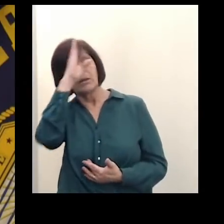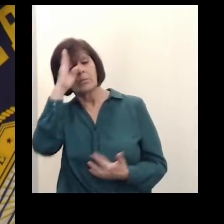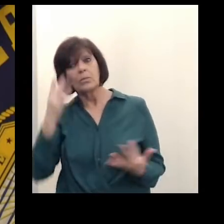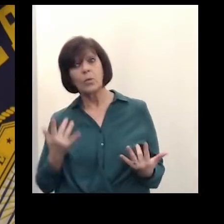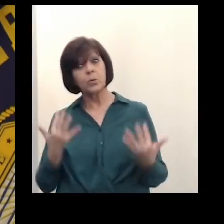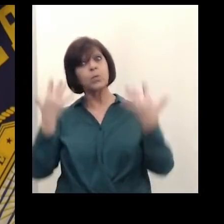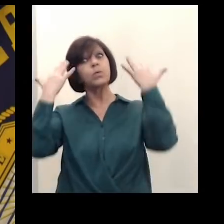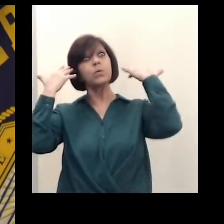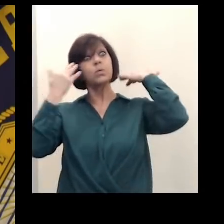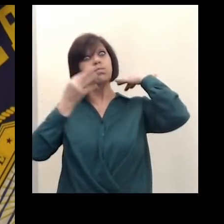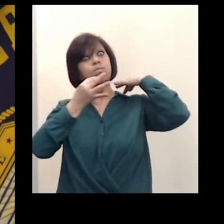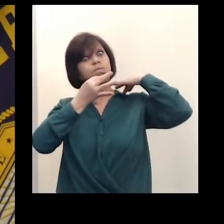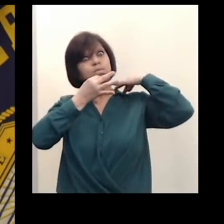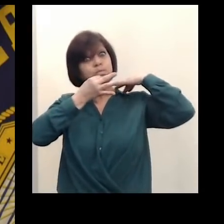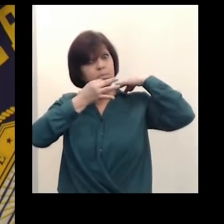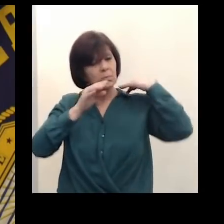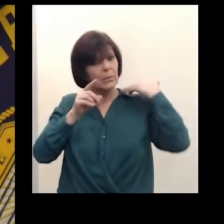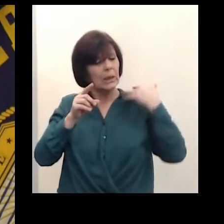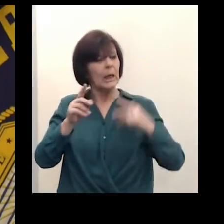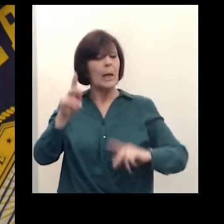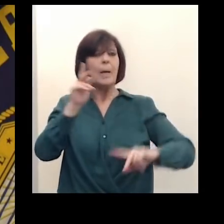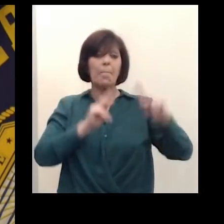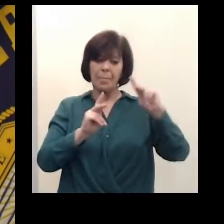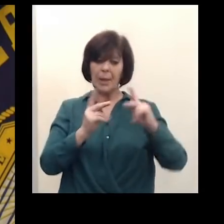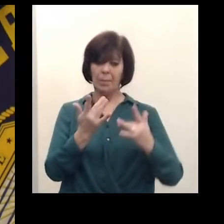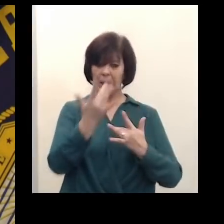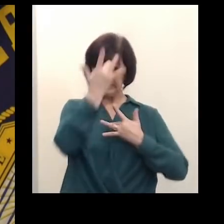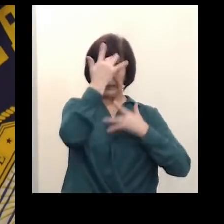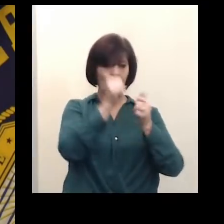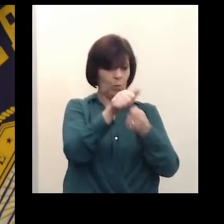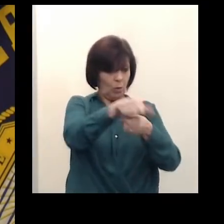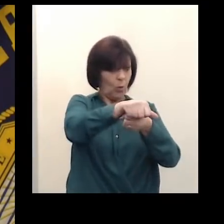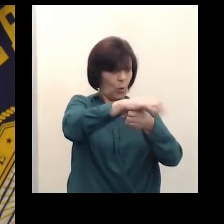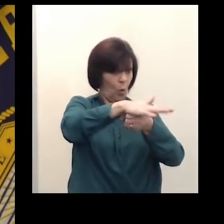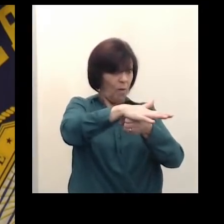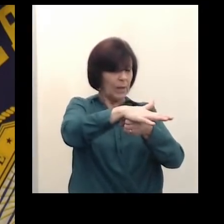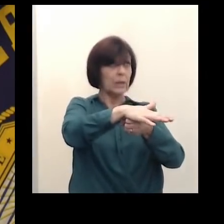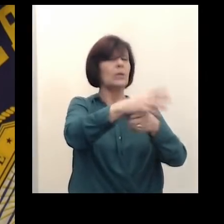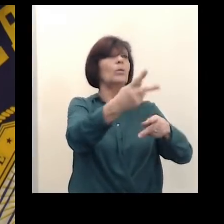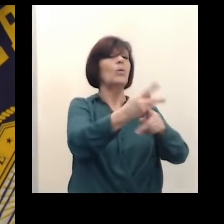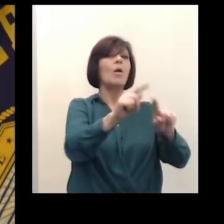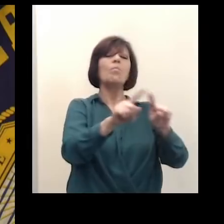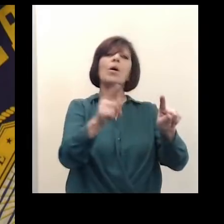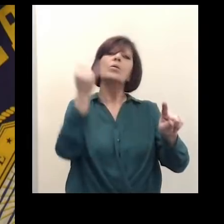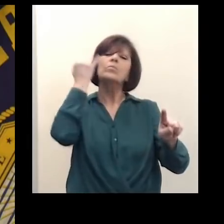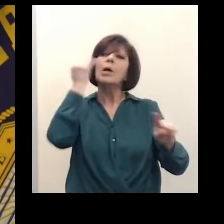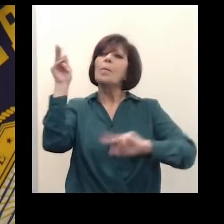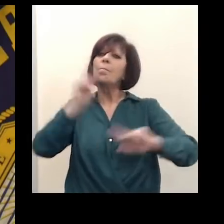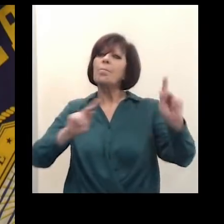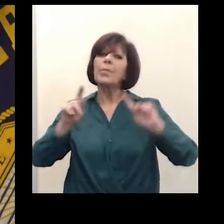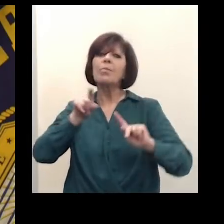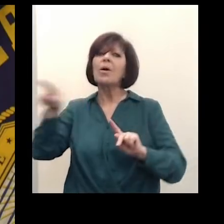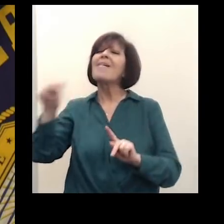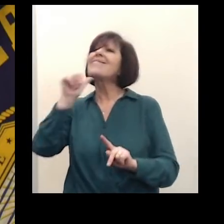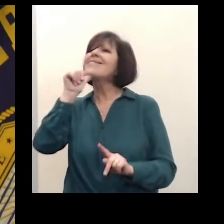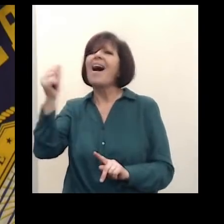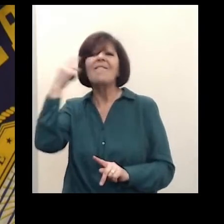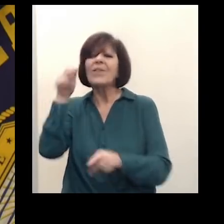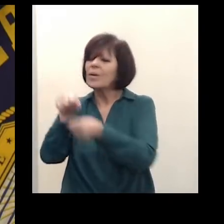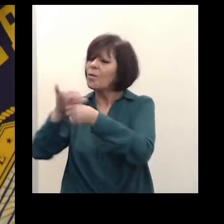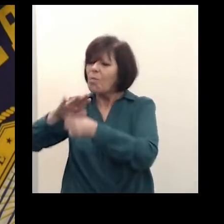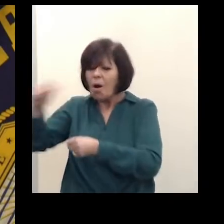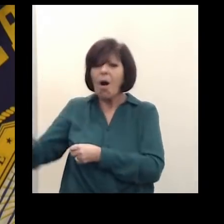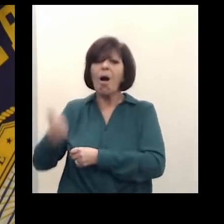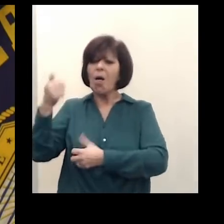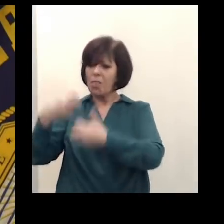now, that not only people infected with COVID will have worse outcomes, but people that are in hospital for non-COVID diseases will also